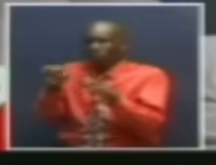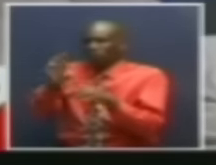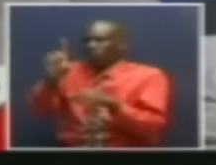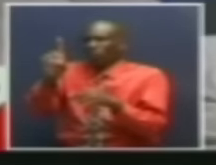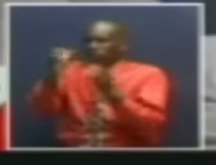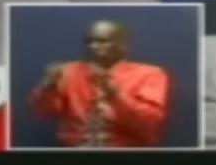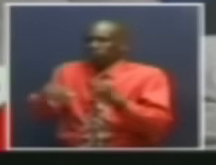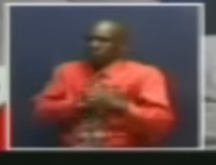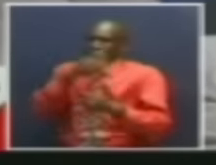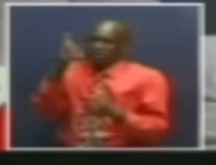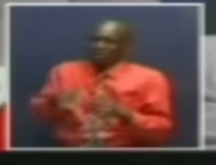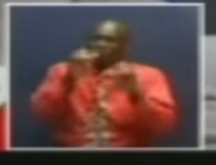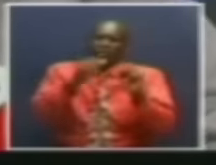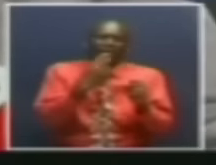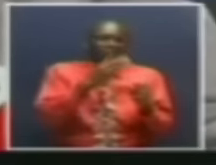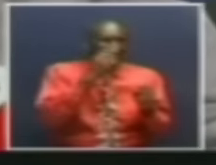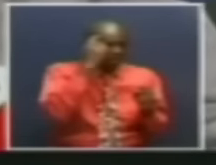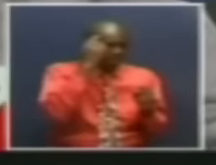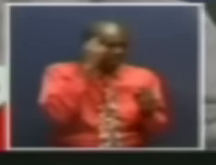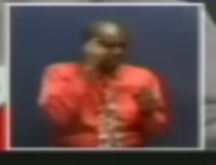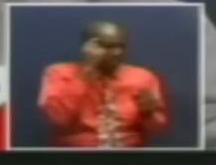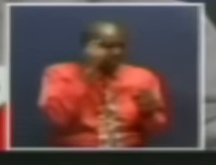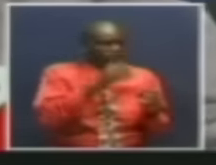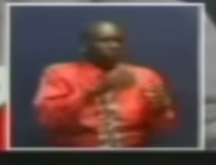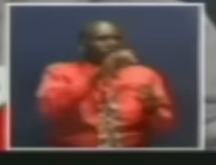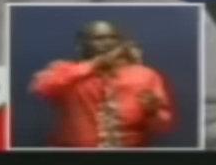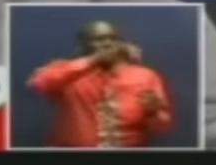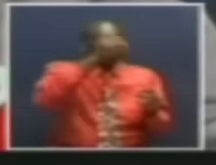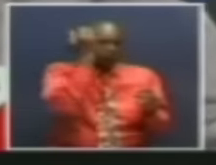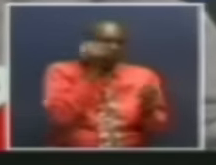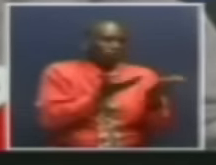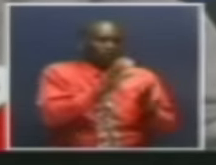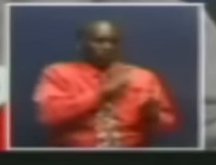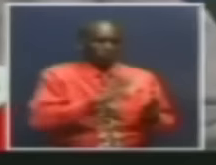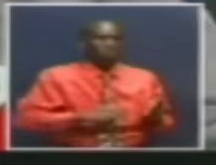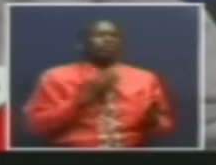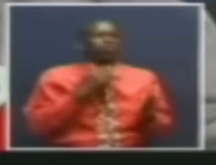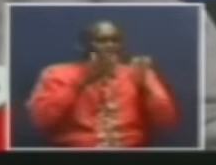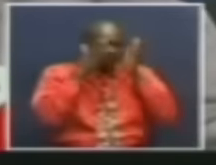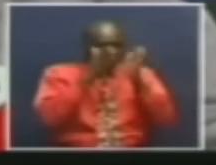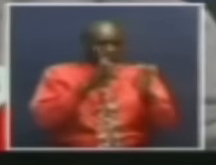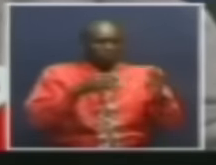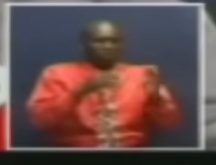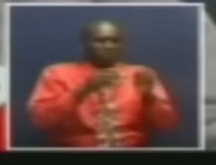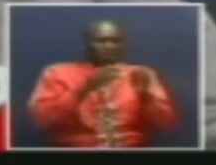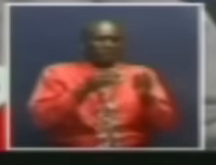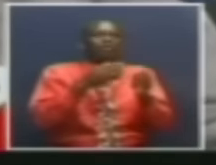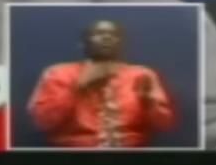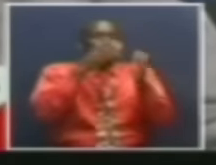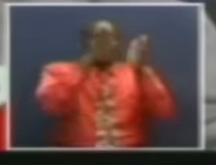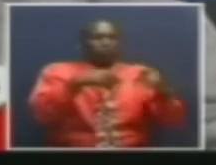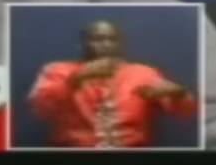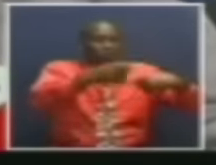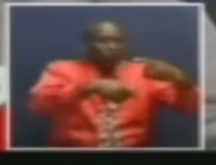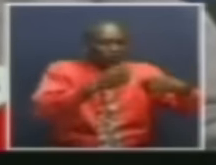and you could see the mind of Judicial Service Commission, is that they want somebody who's going to continue with the foundation